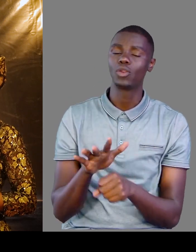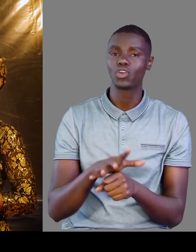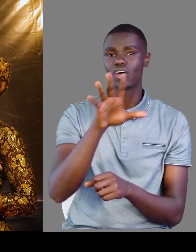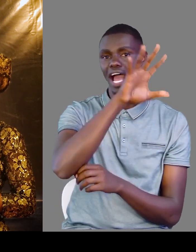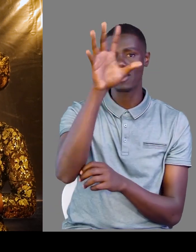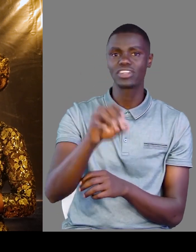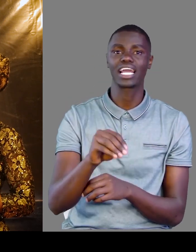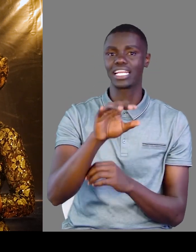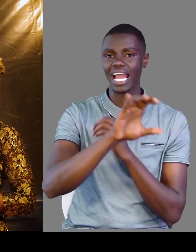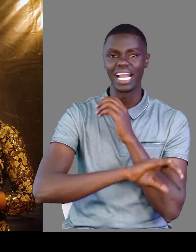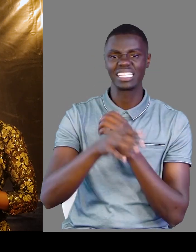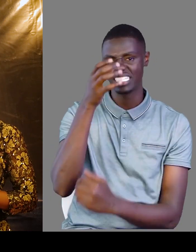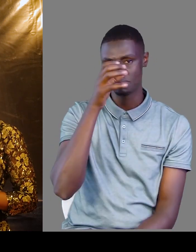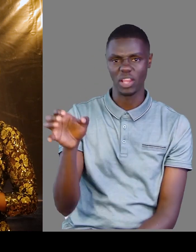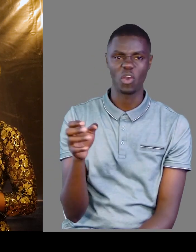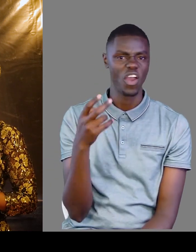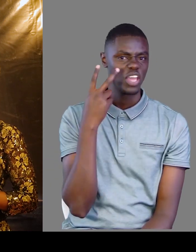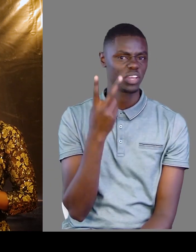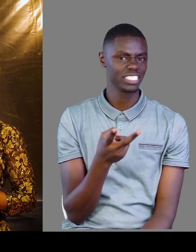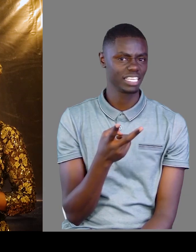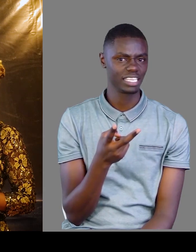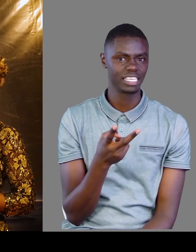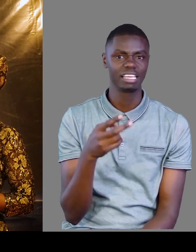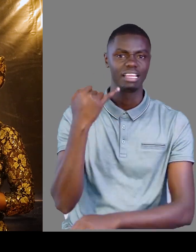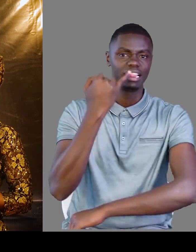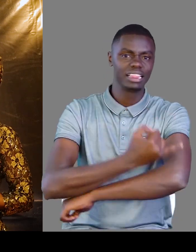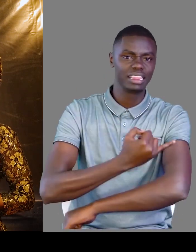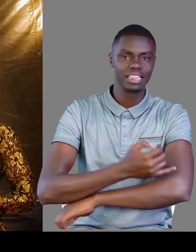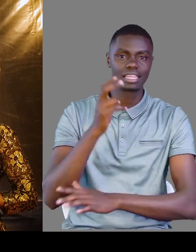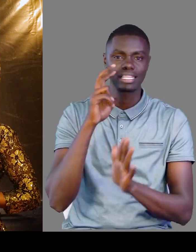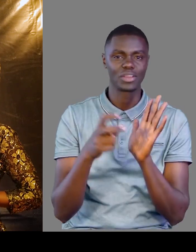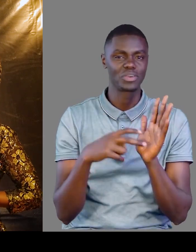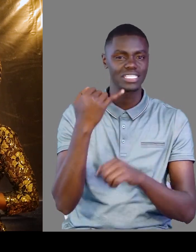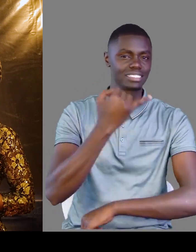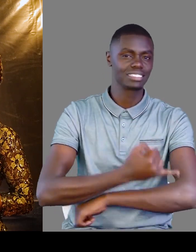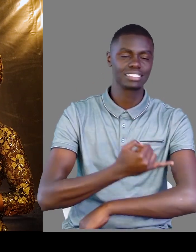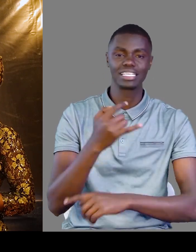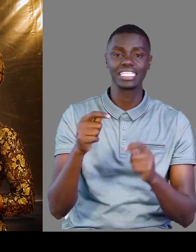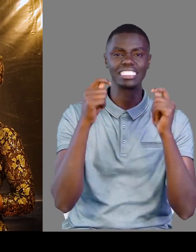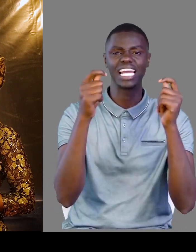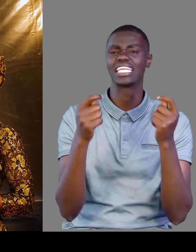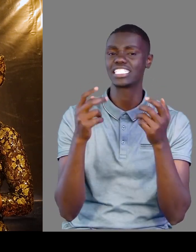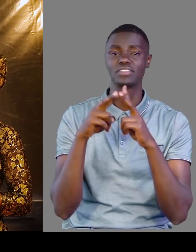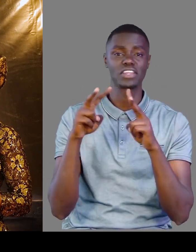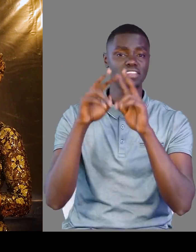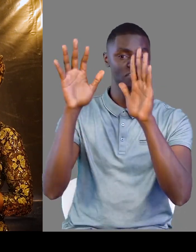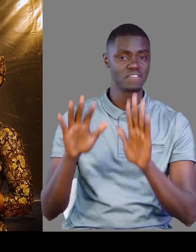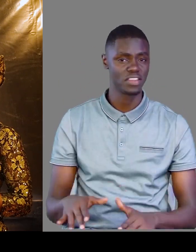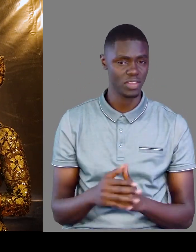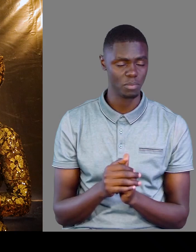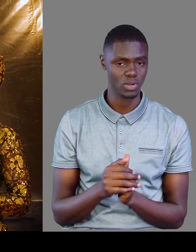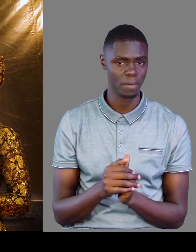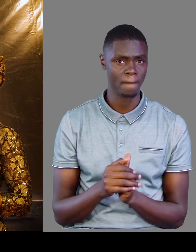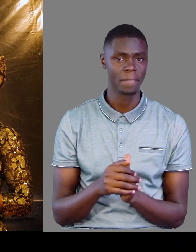may ignore sana. So when you see institutions that recognize talent, I think it's very important, because even though vile